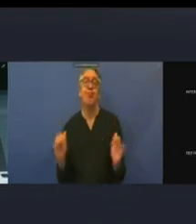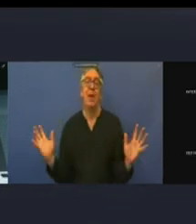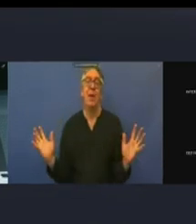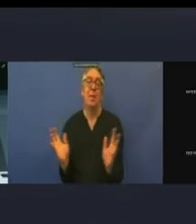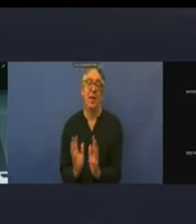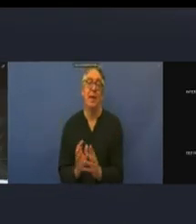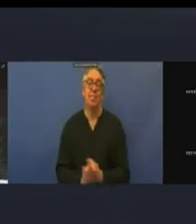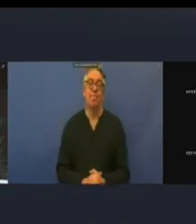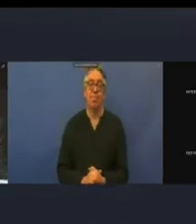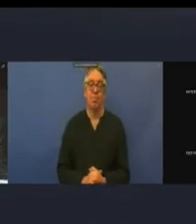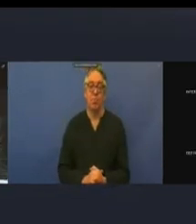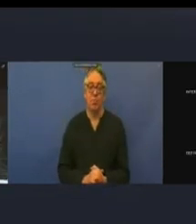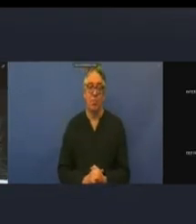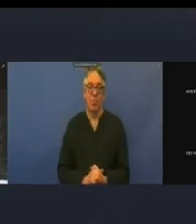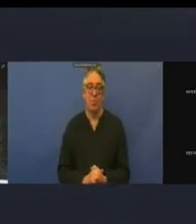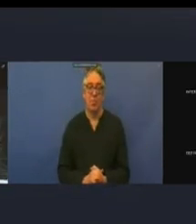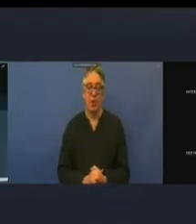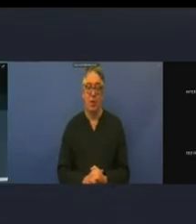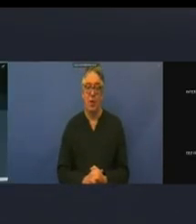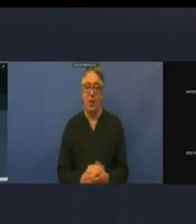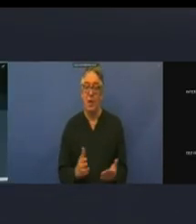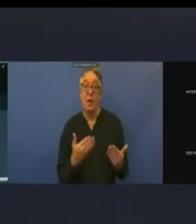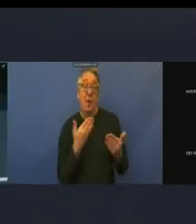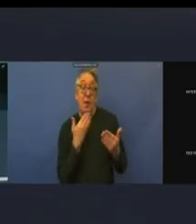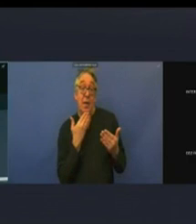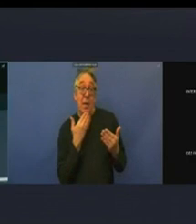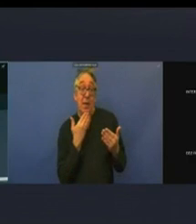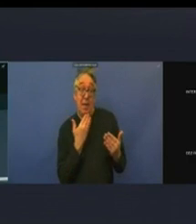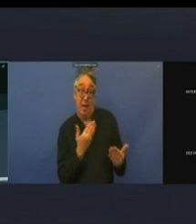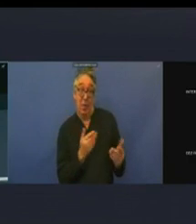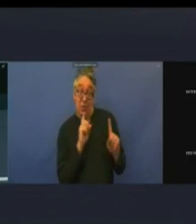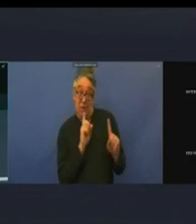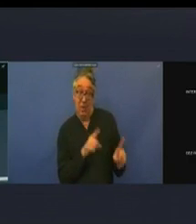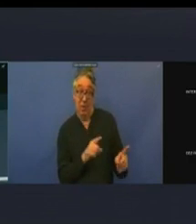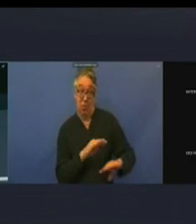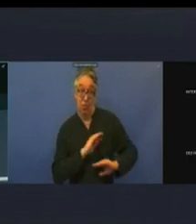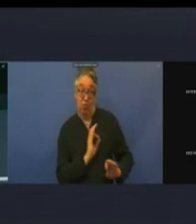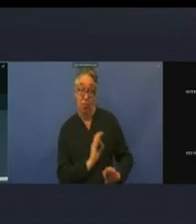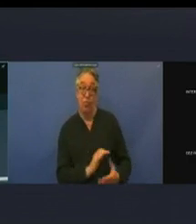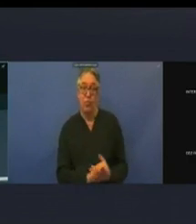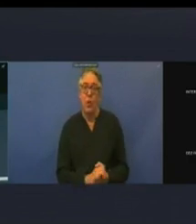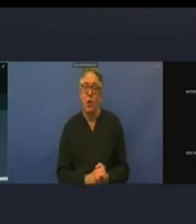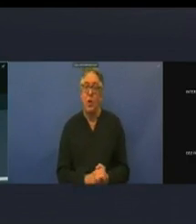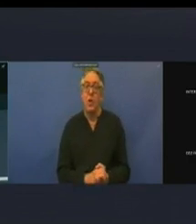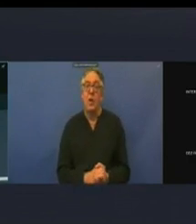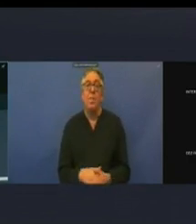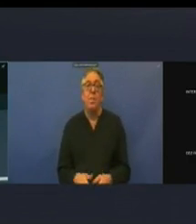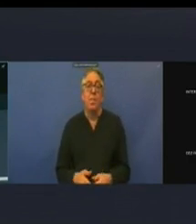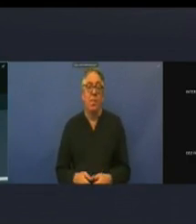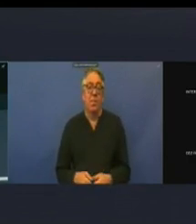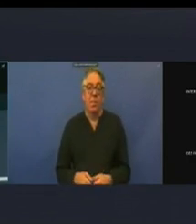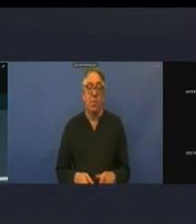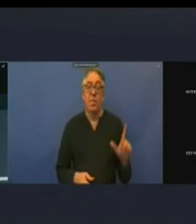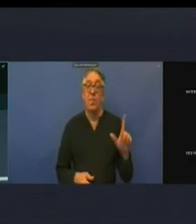Luciano. So, dear Alice, I hope it answers to your question. By the way, I saw that Luciano gave you a